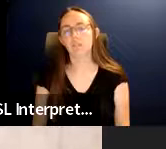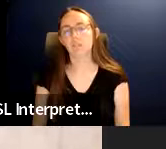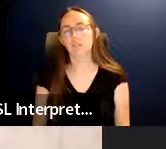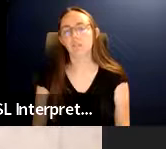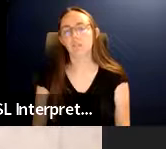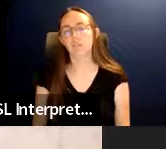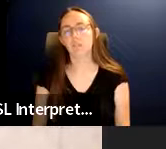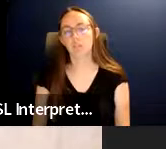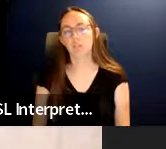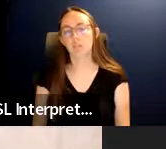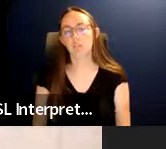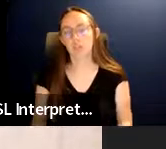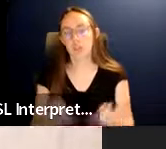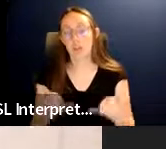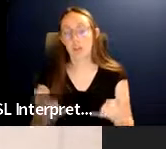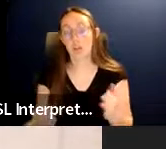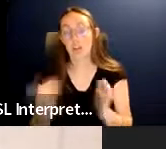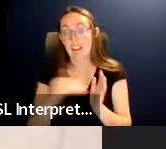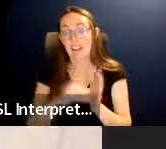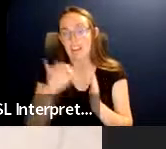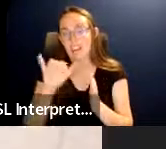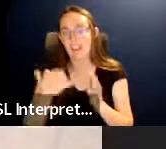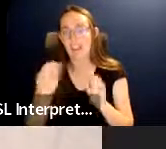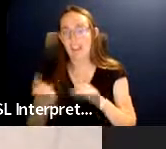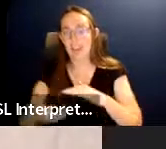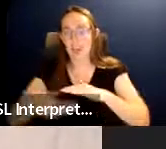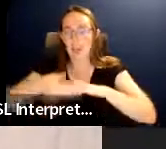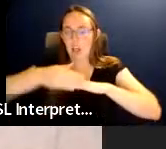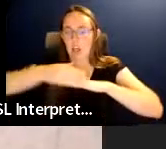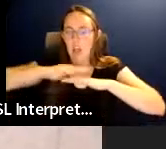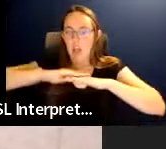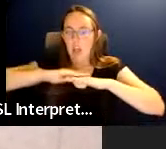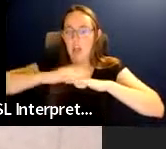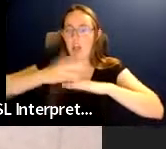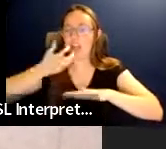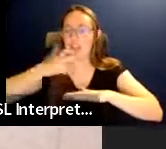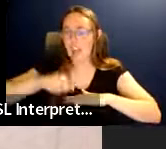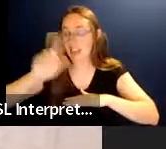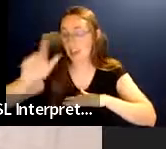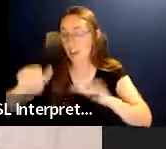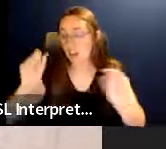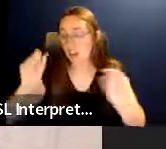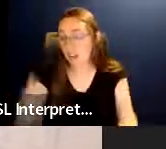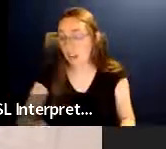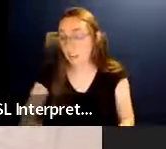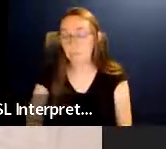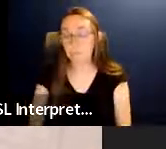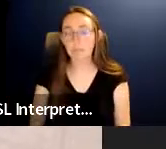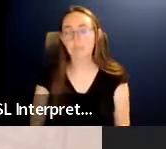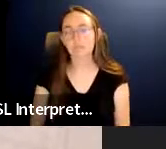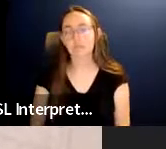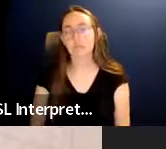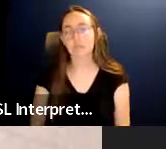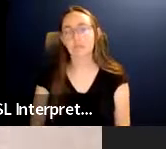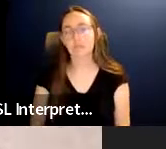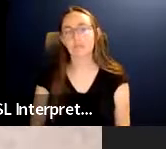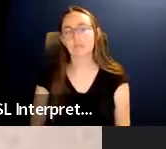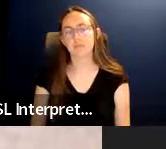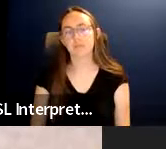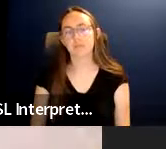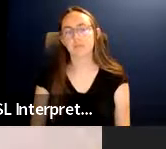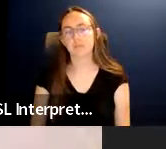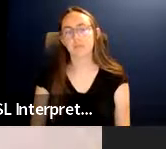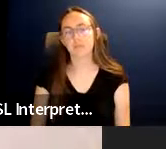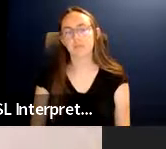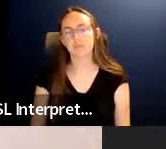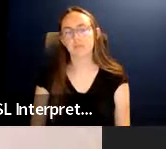over and then heated later or released. So I'm going to let